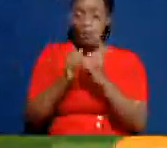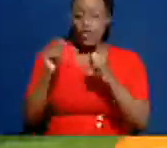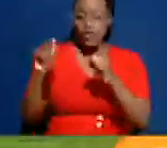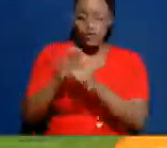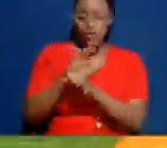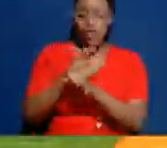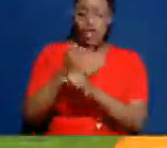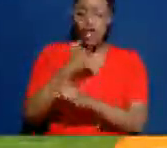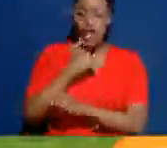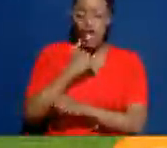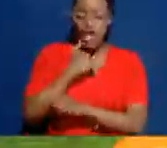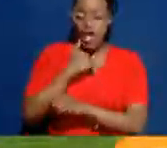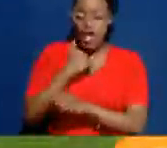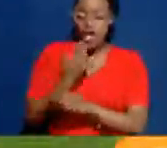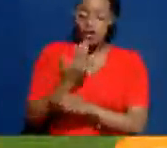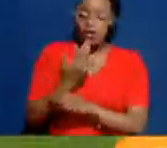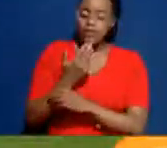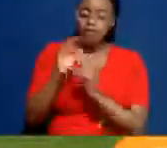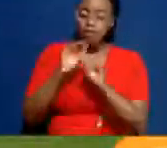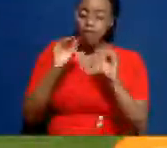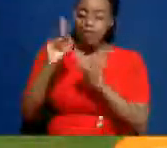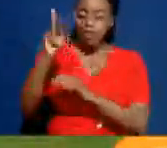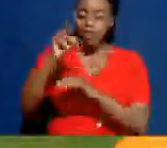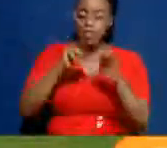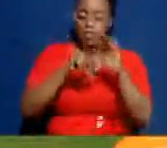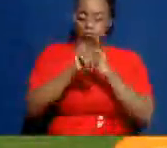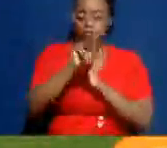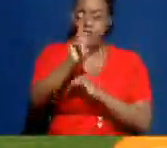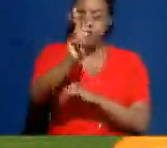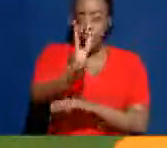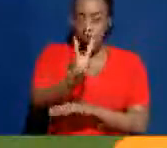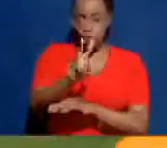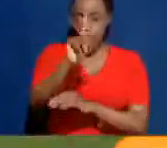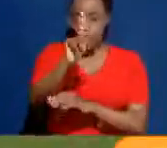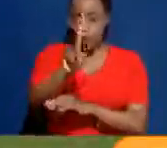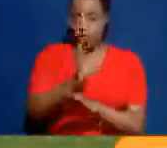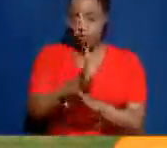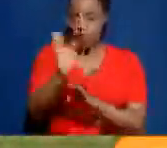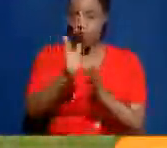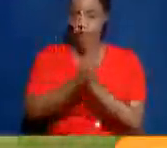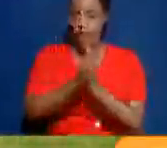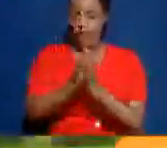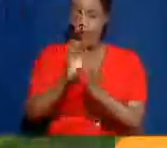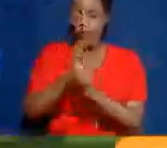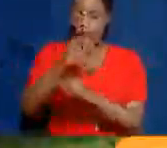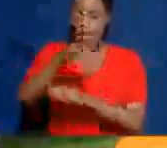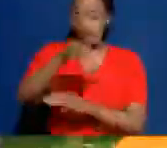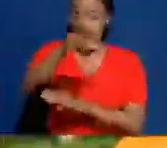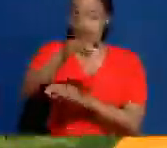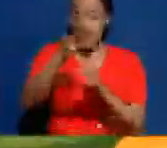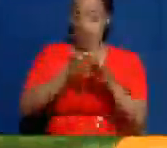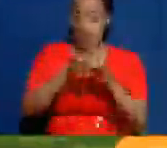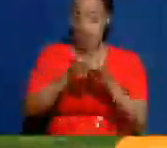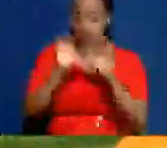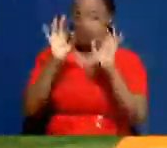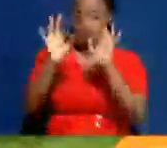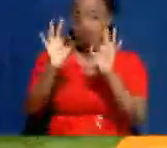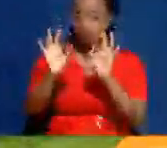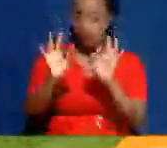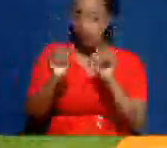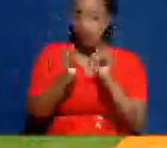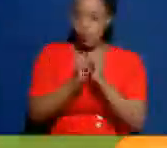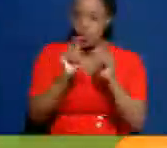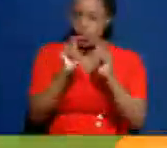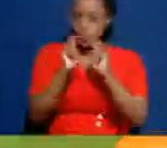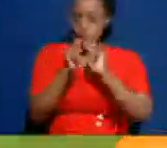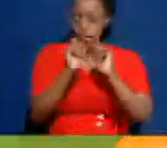rookeries notching a brace. Kenya scored 2 tries, 1 conversion and a penalty. Kenya started off brightly with a